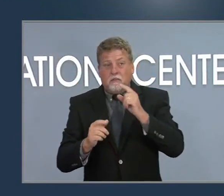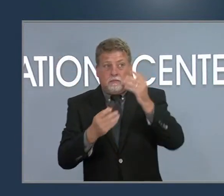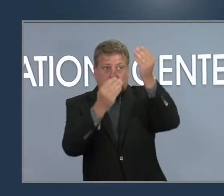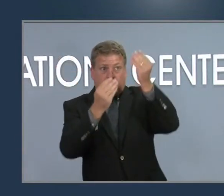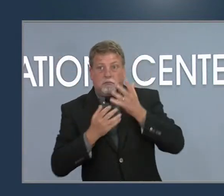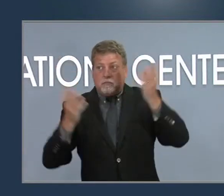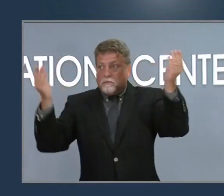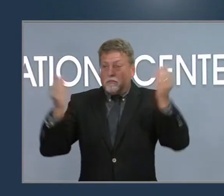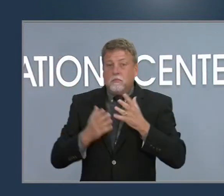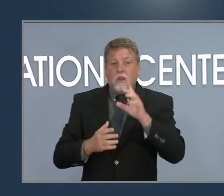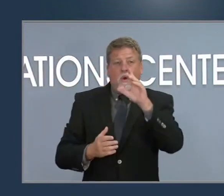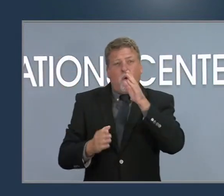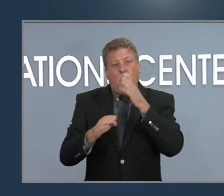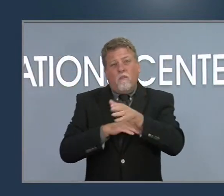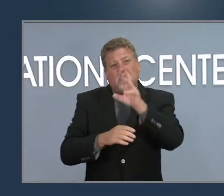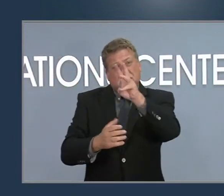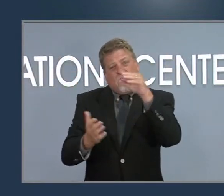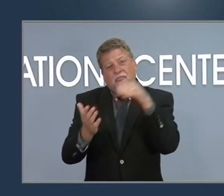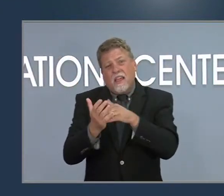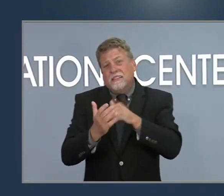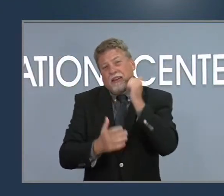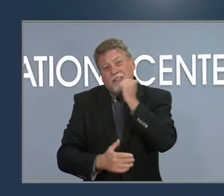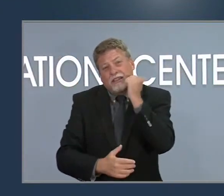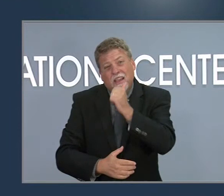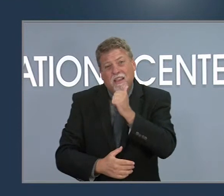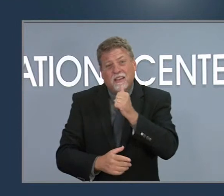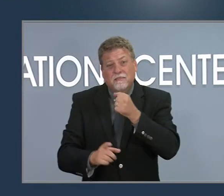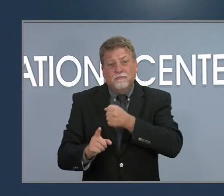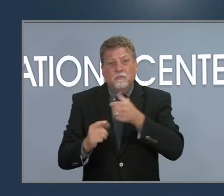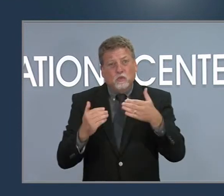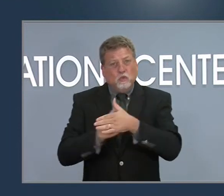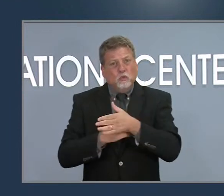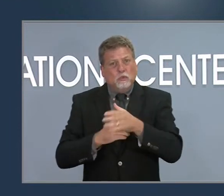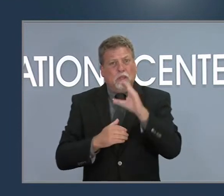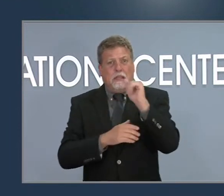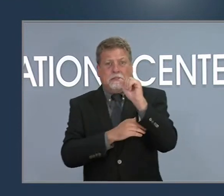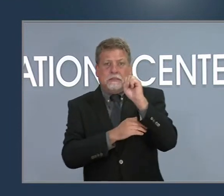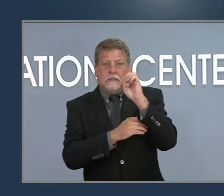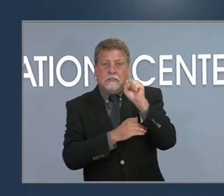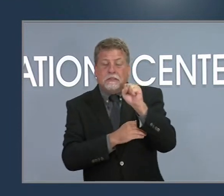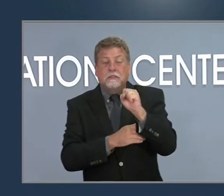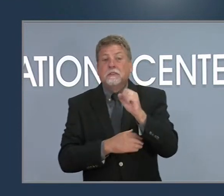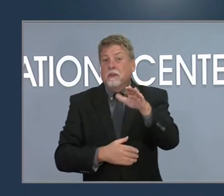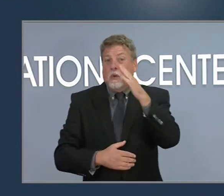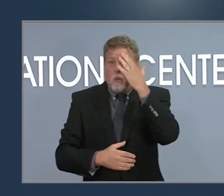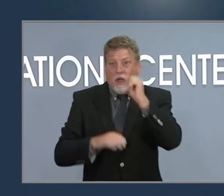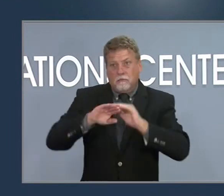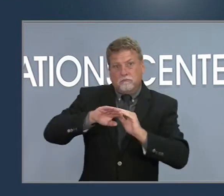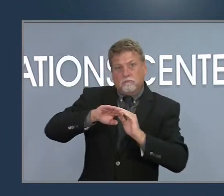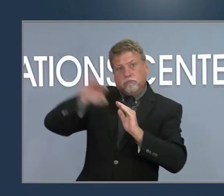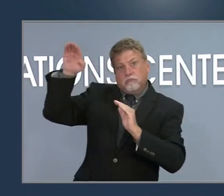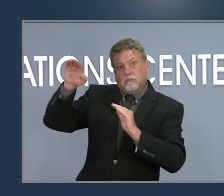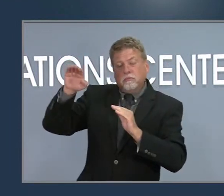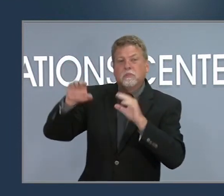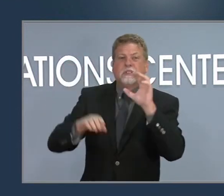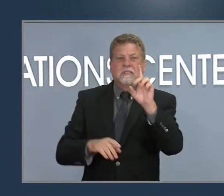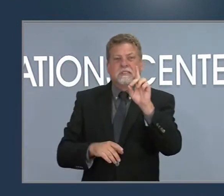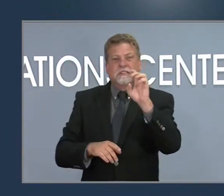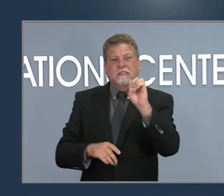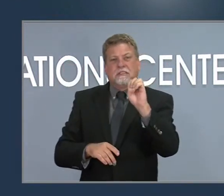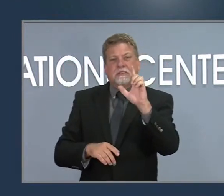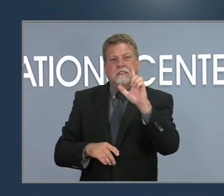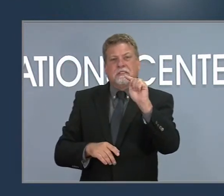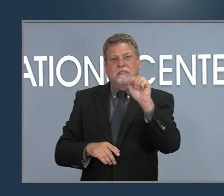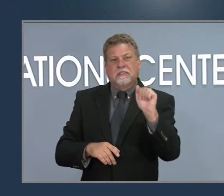and every day for the past week. This rapid increase is because of the Delta variant of COVID-19, which spreads much